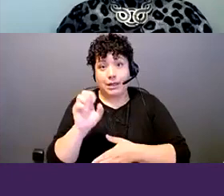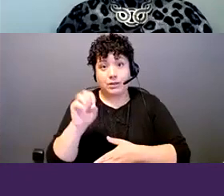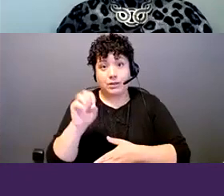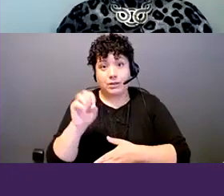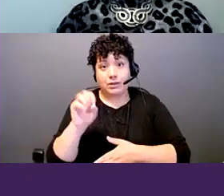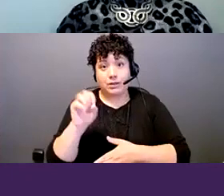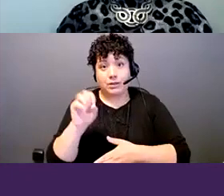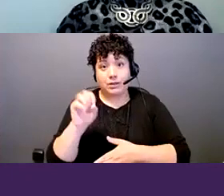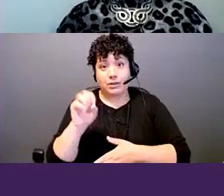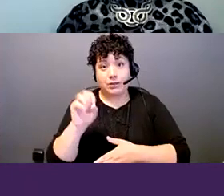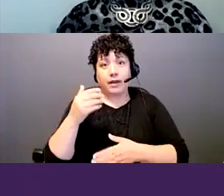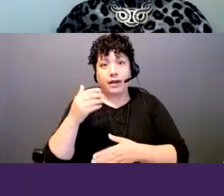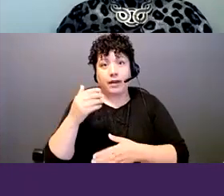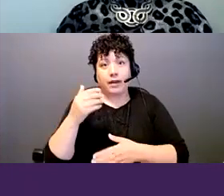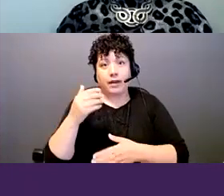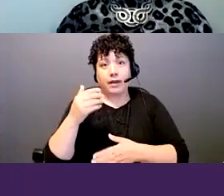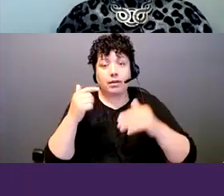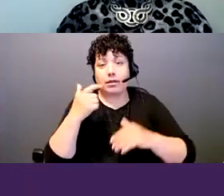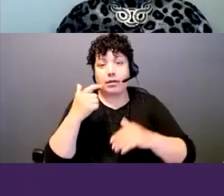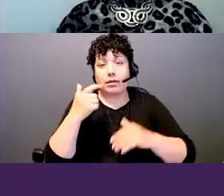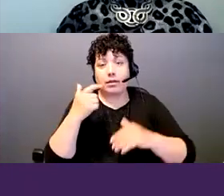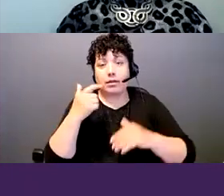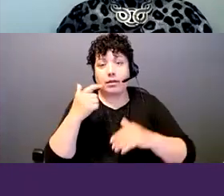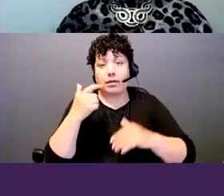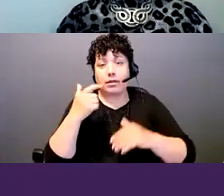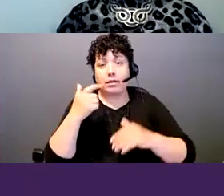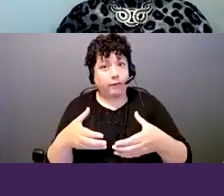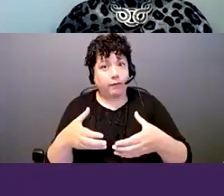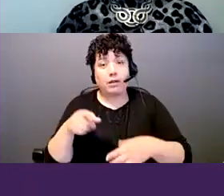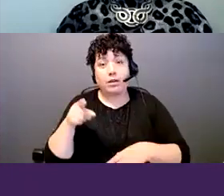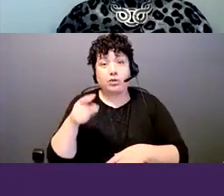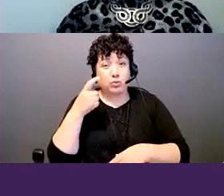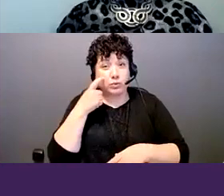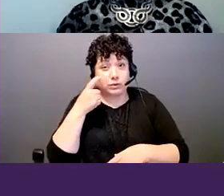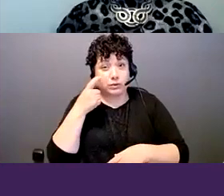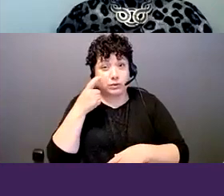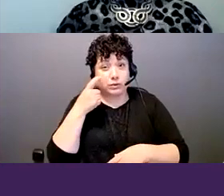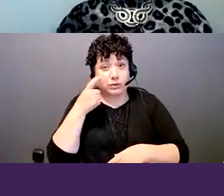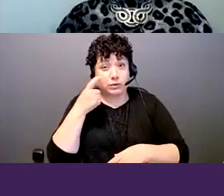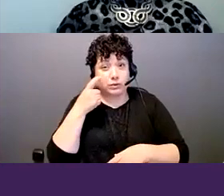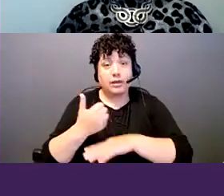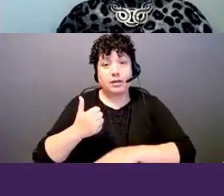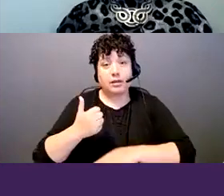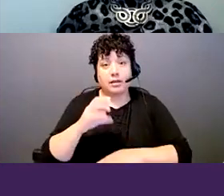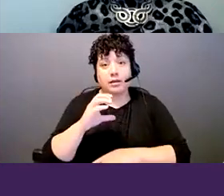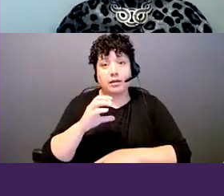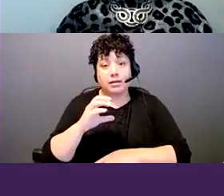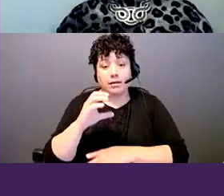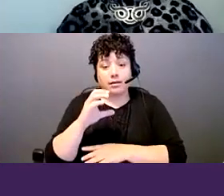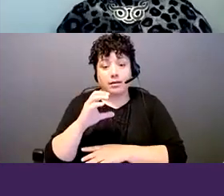Use Collaborative. And Marilyn has recently launched Cannabis and Older Adults, Know the